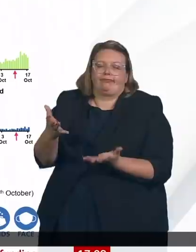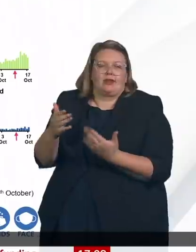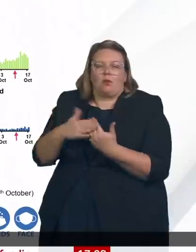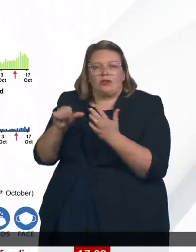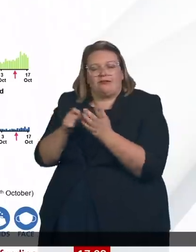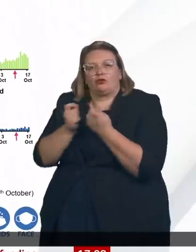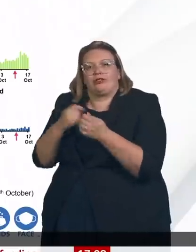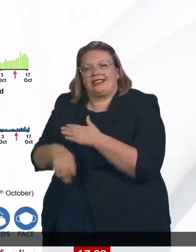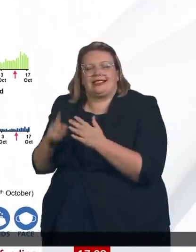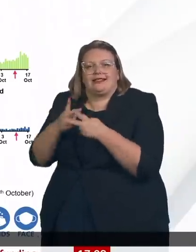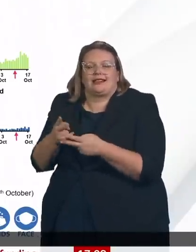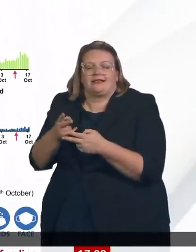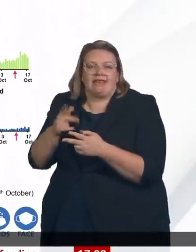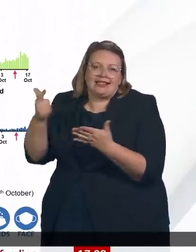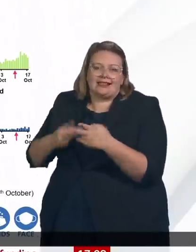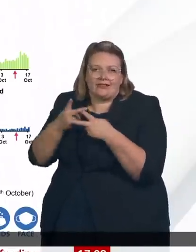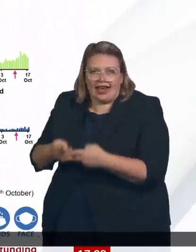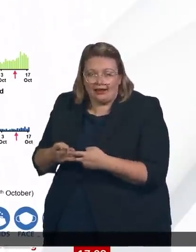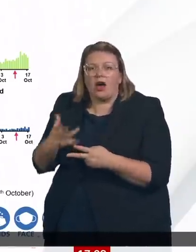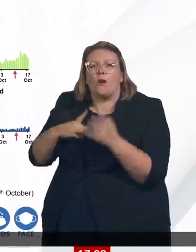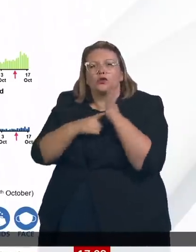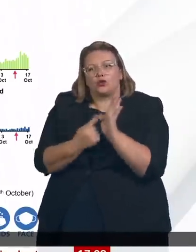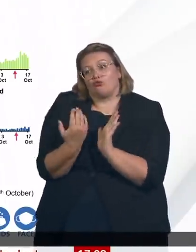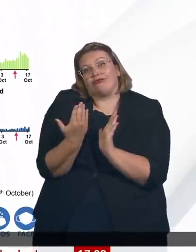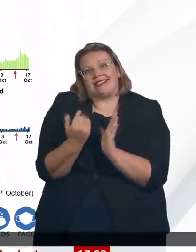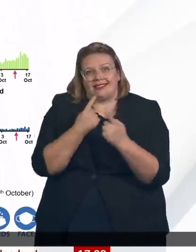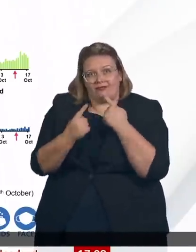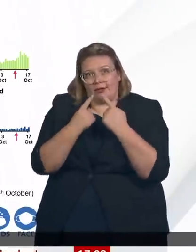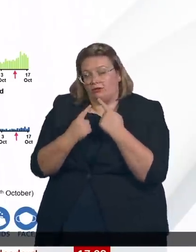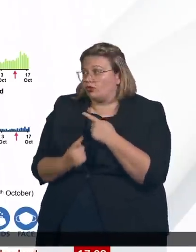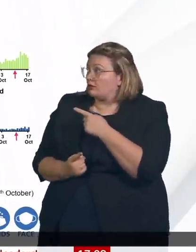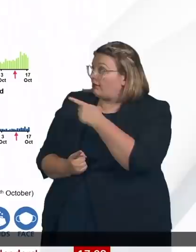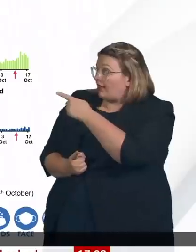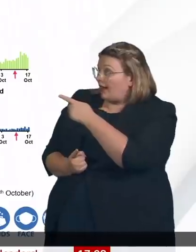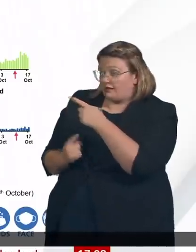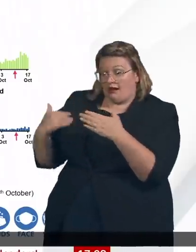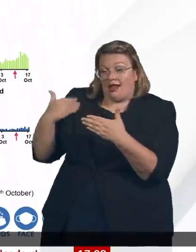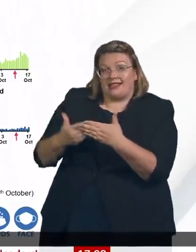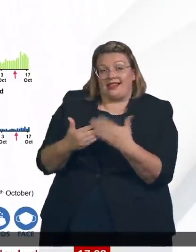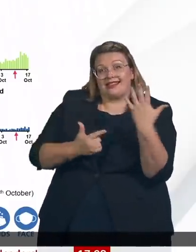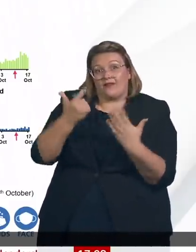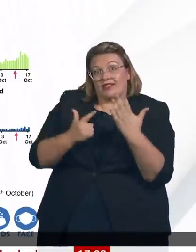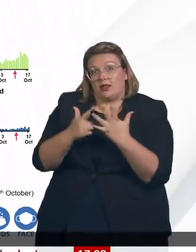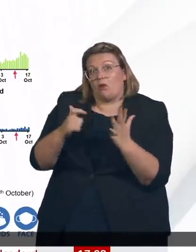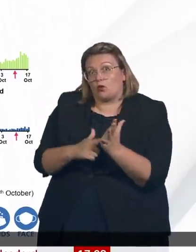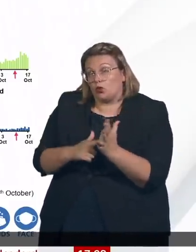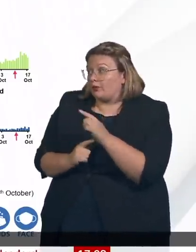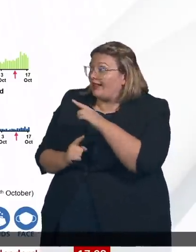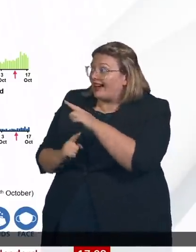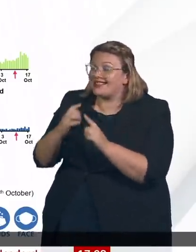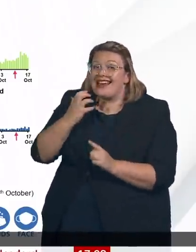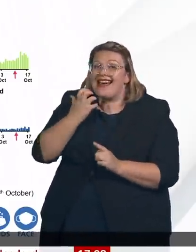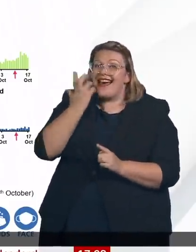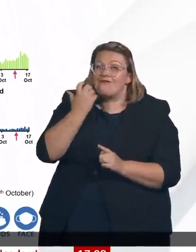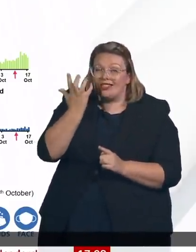of October right up to date for you. So these are up to the 17th of October, and they show daily